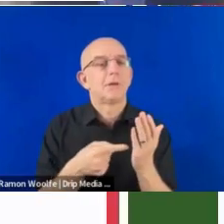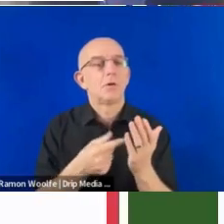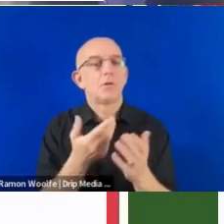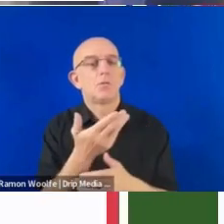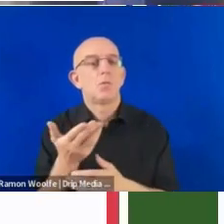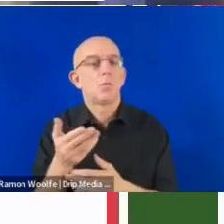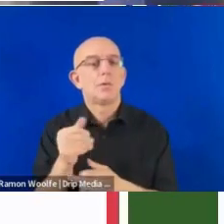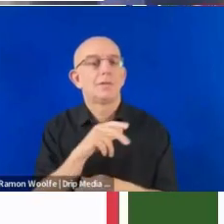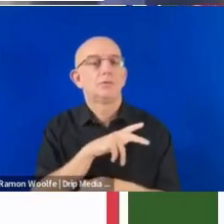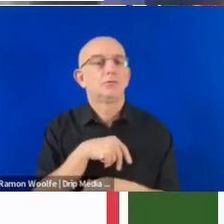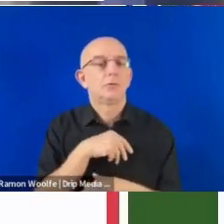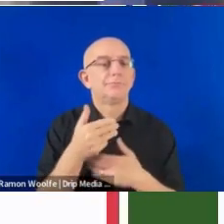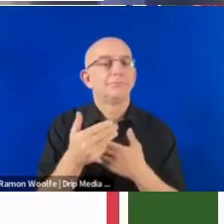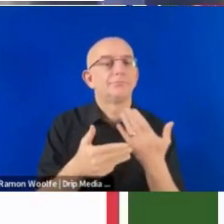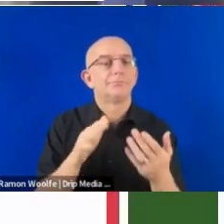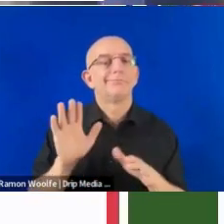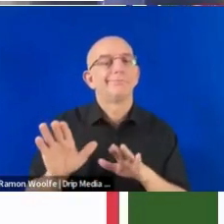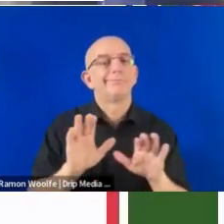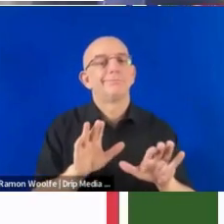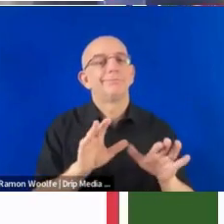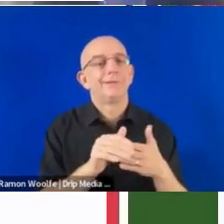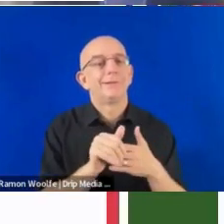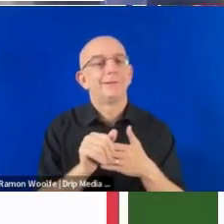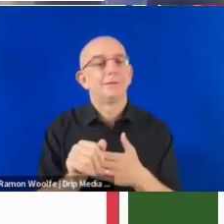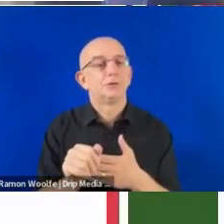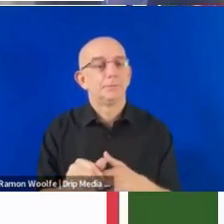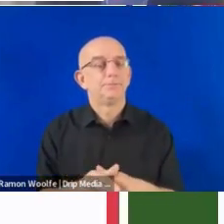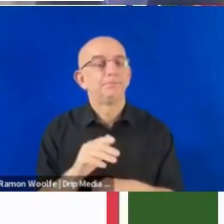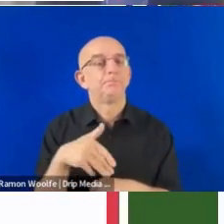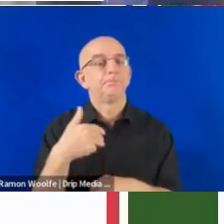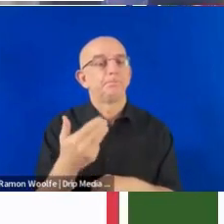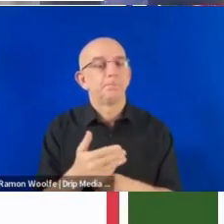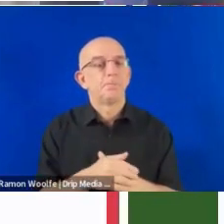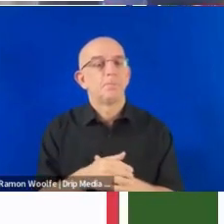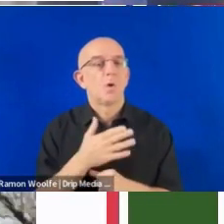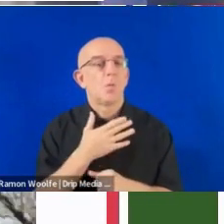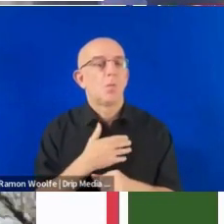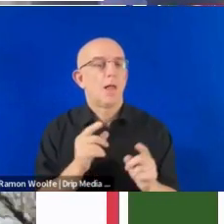leadership of the initiative. Next slide.